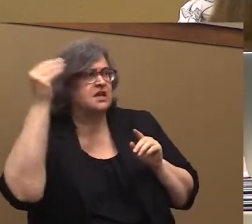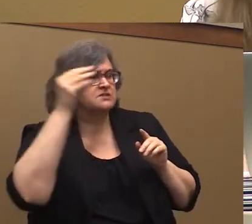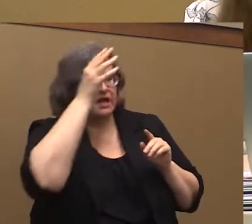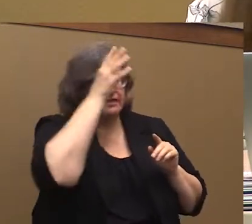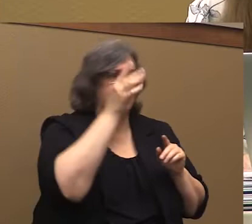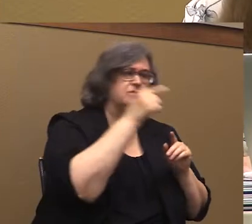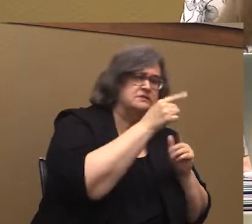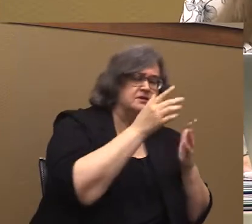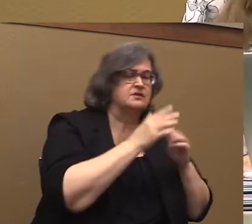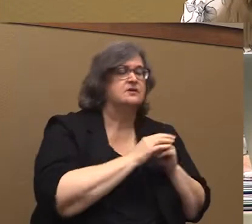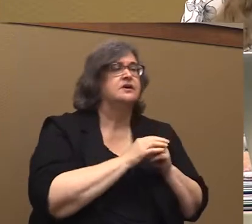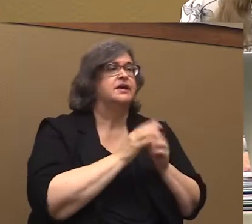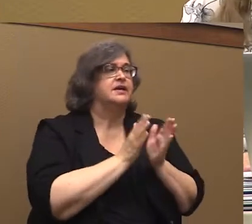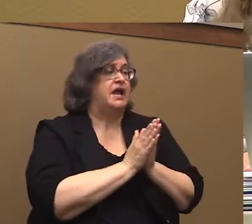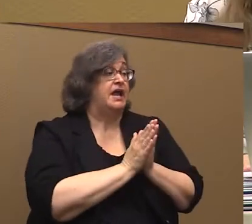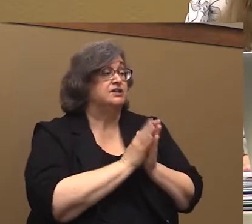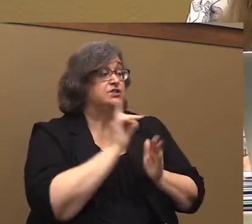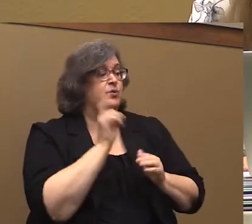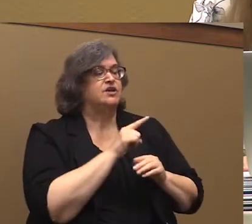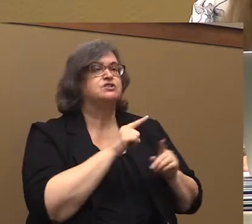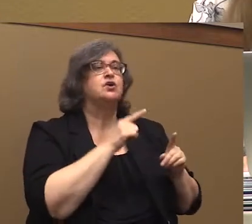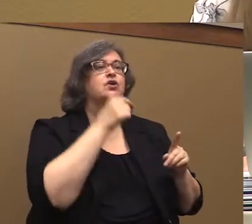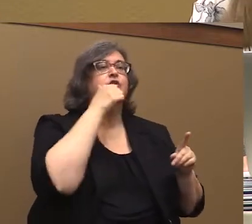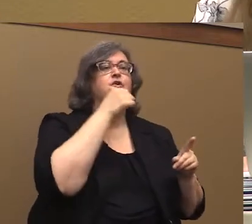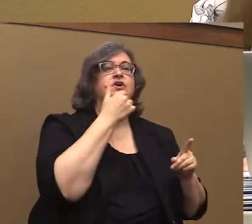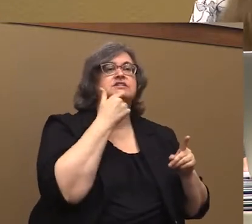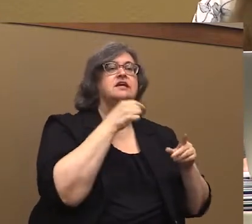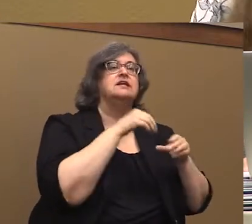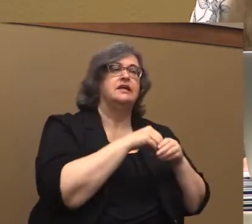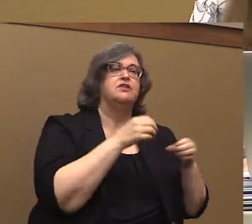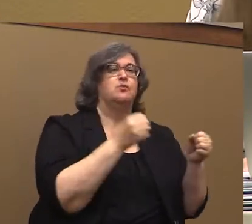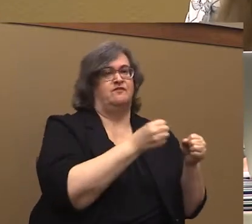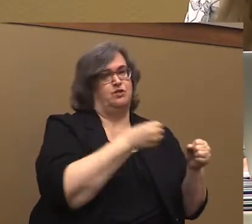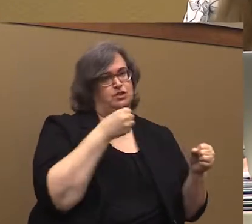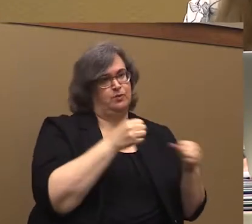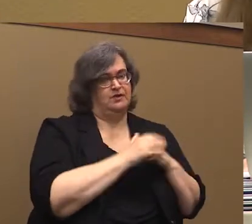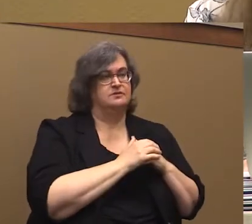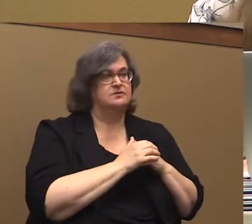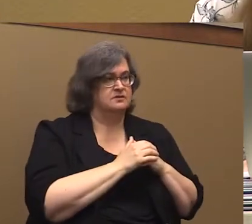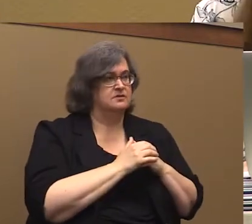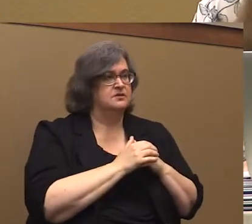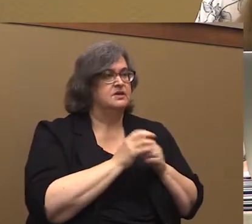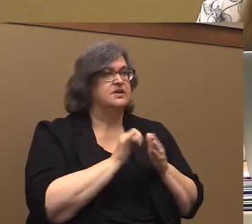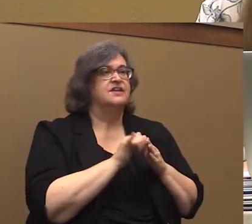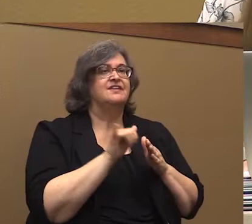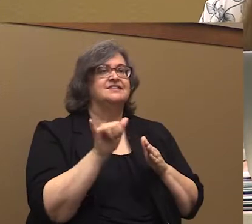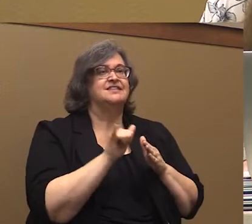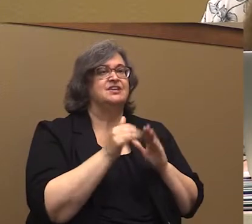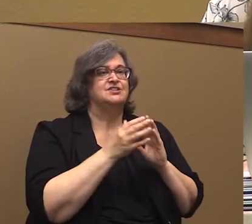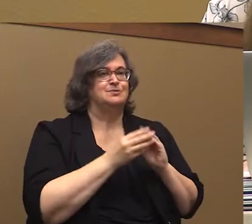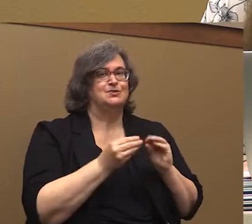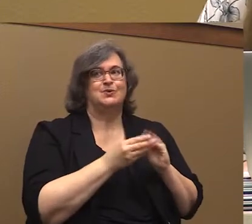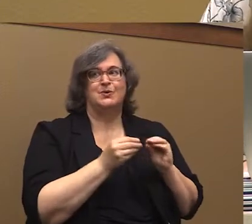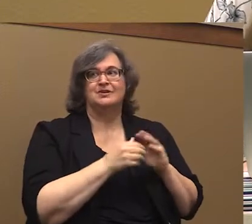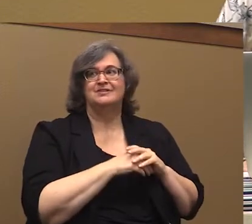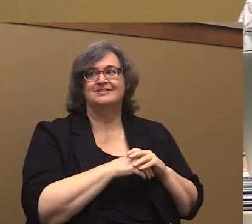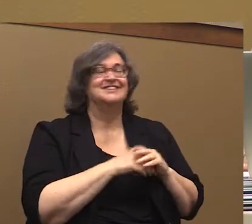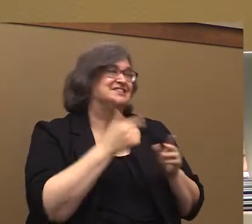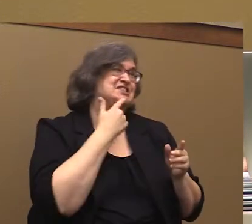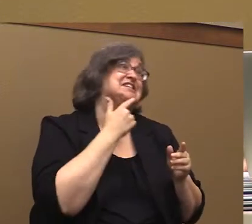asked the question, and she told me, in the refrigerator. And this is the same story, she